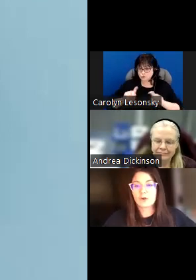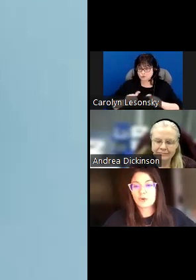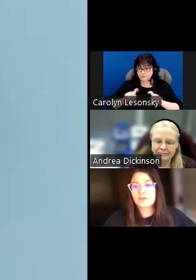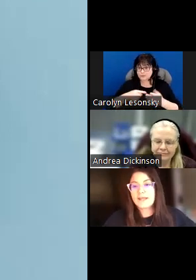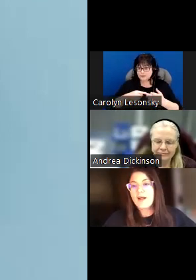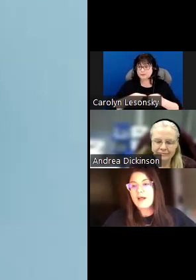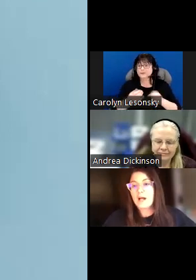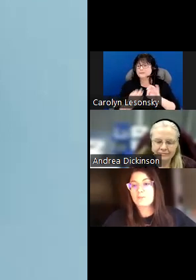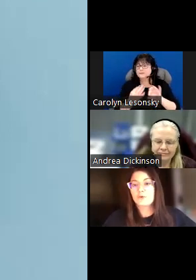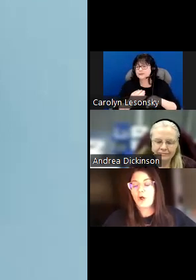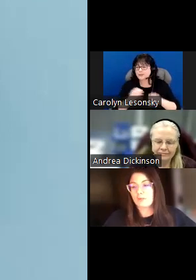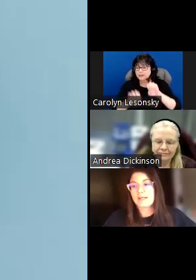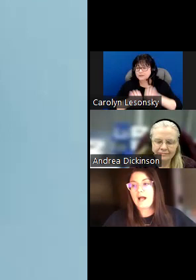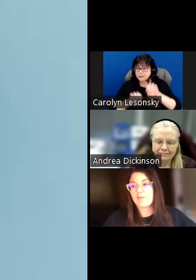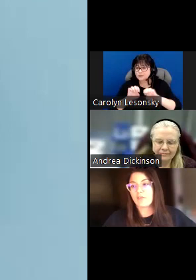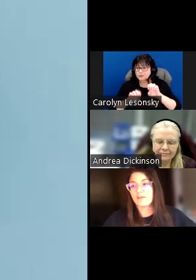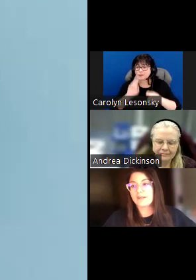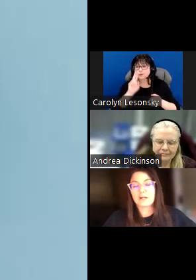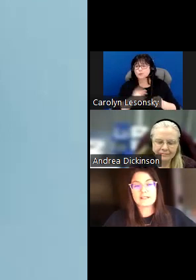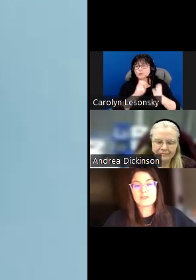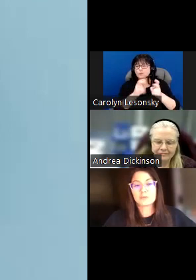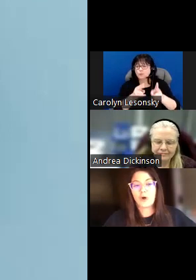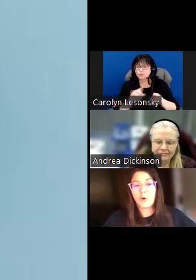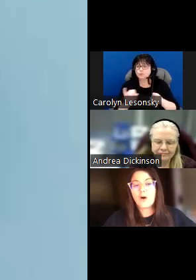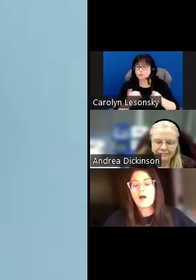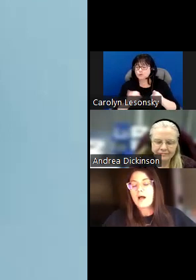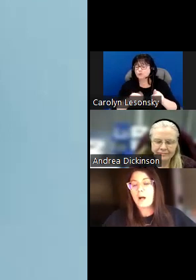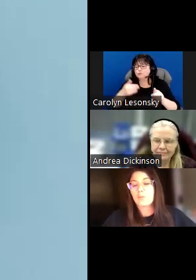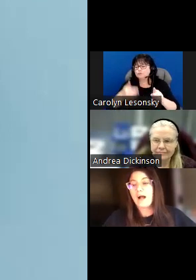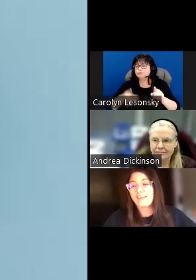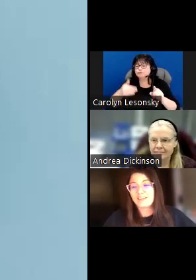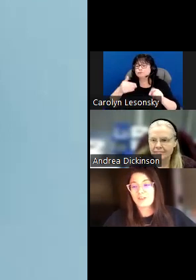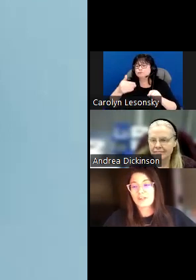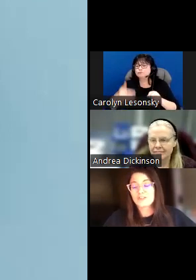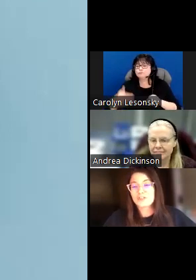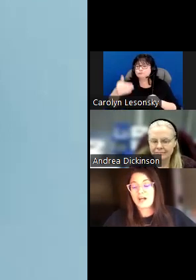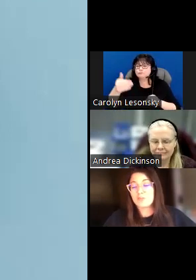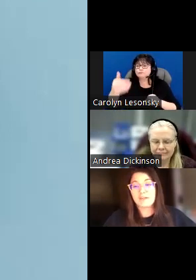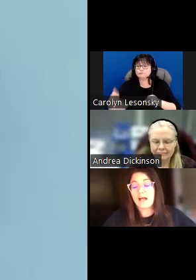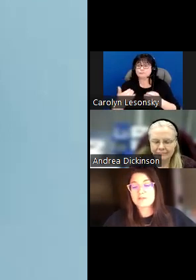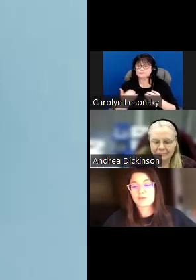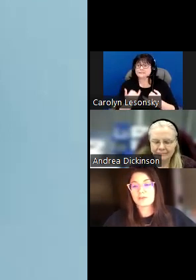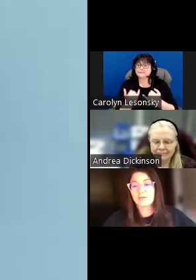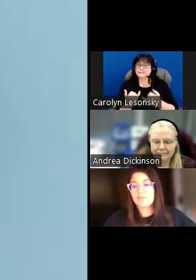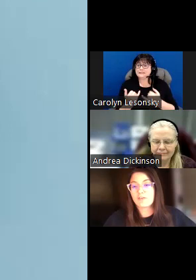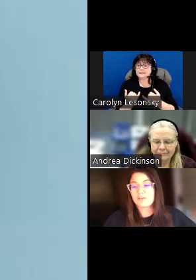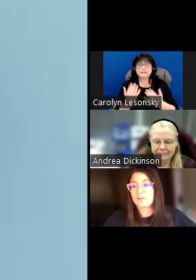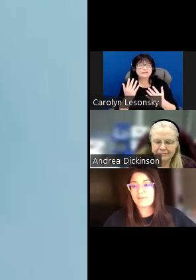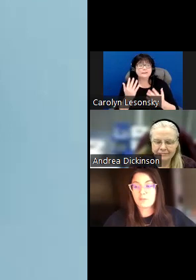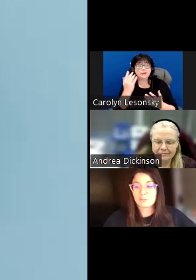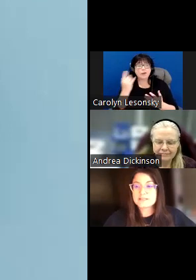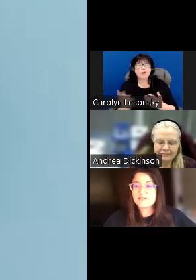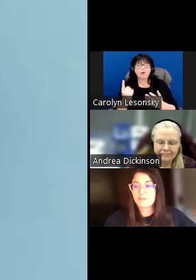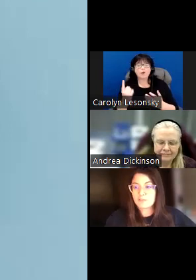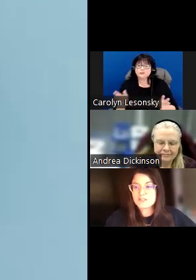have to leave early, you'll already have the link ready to go. We highly encourage and absolutely love the